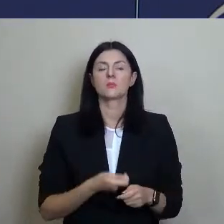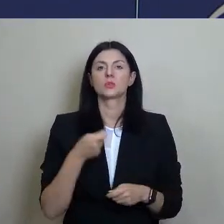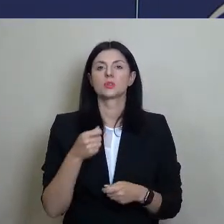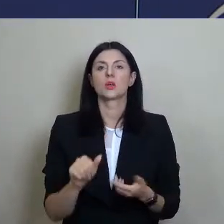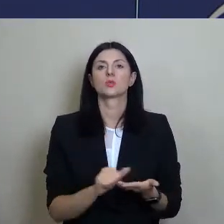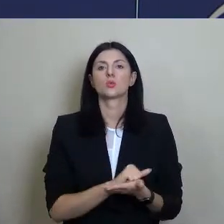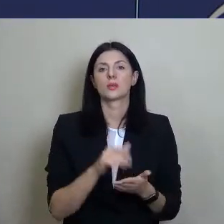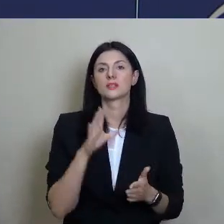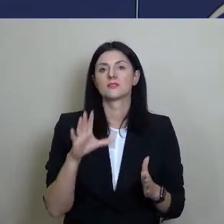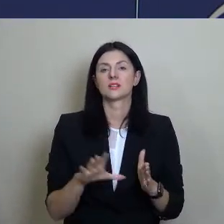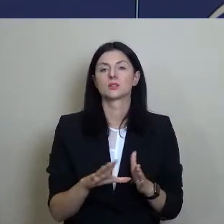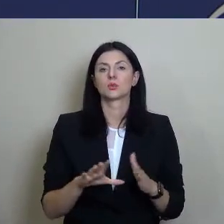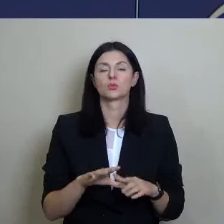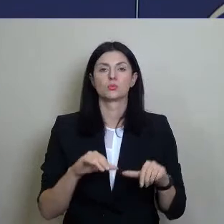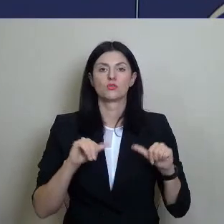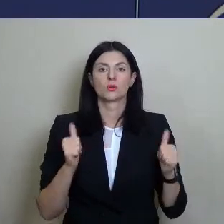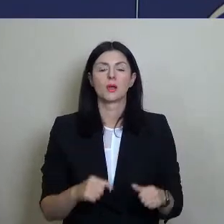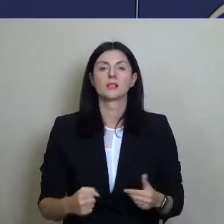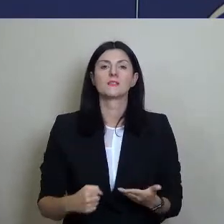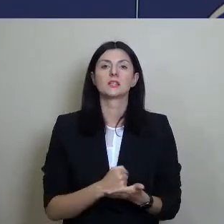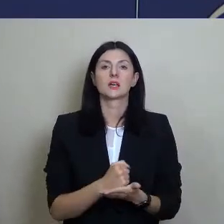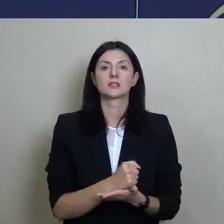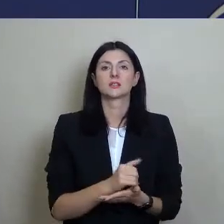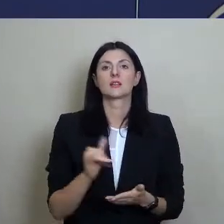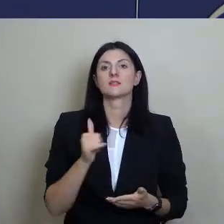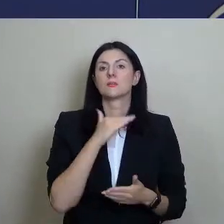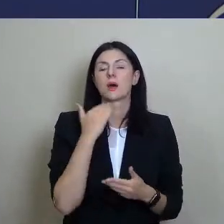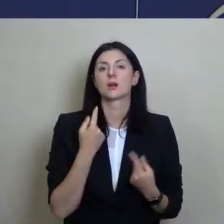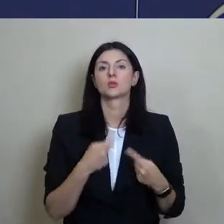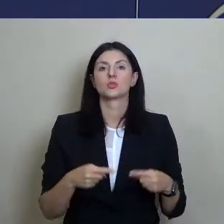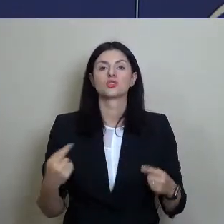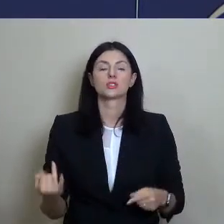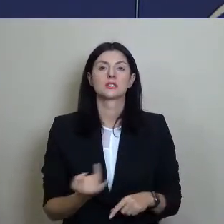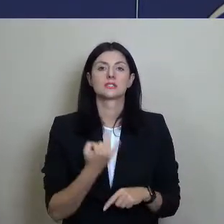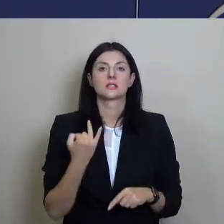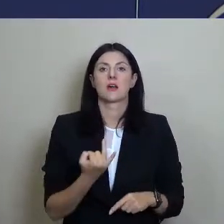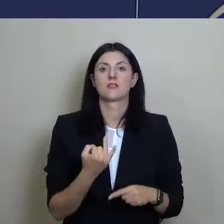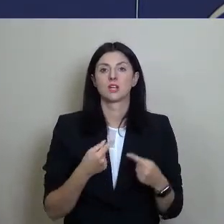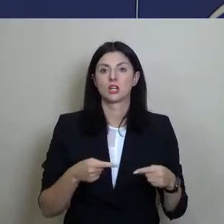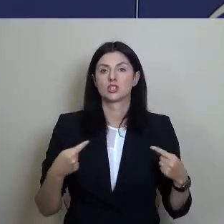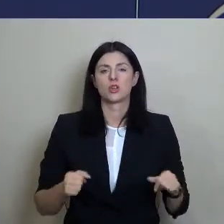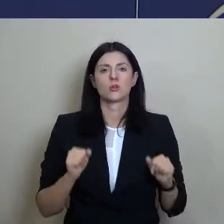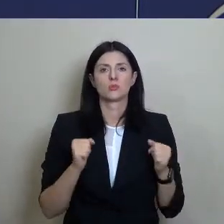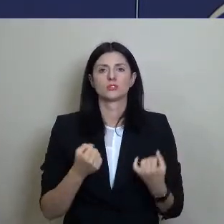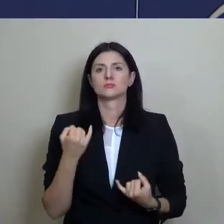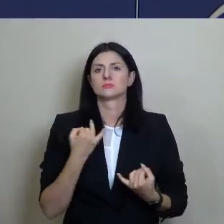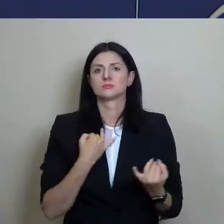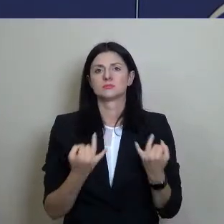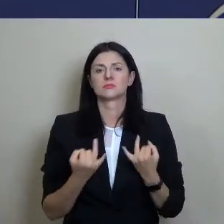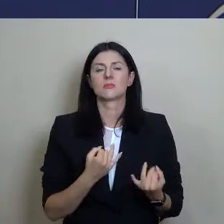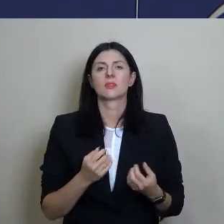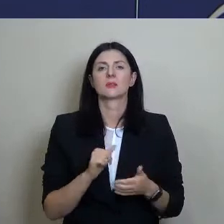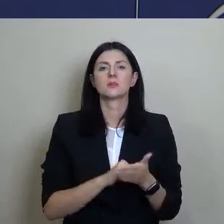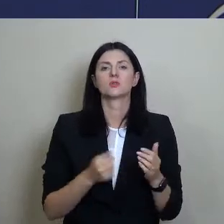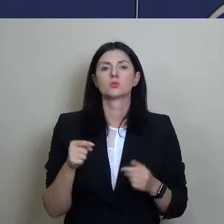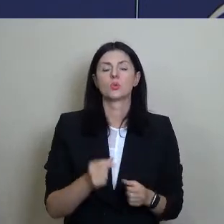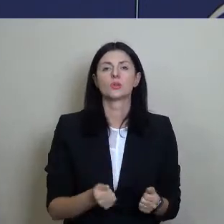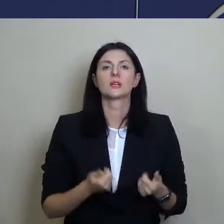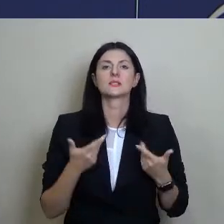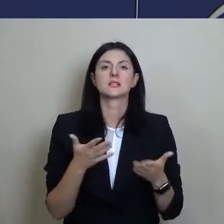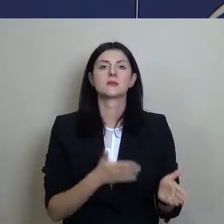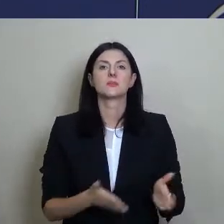about submitting the documents in electronic form from the candidates, and there were a lot of other interesting things and